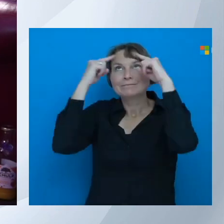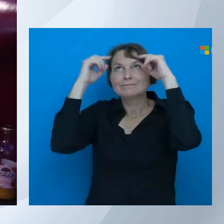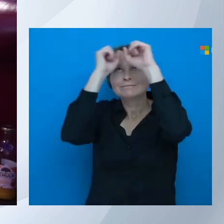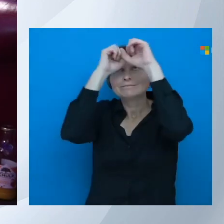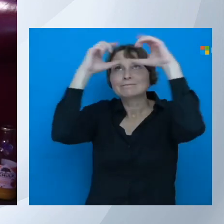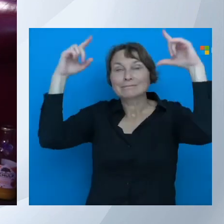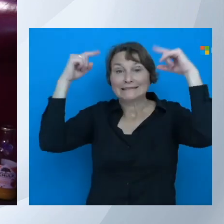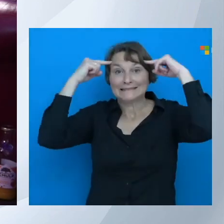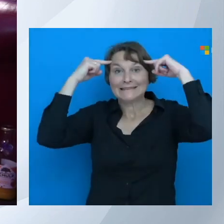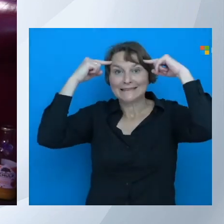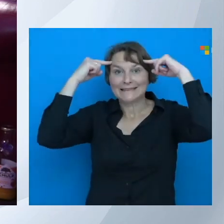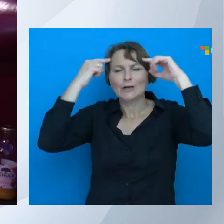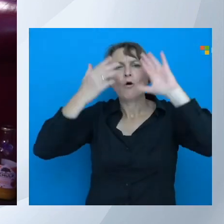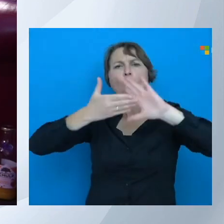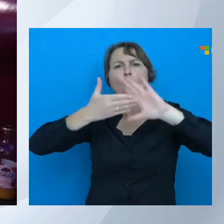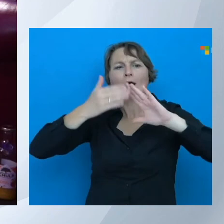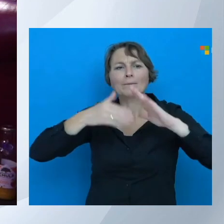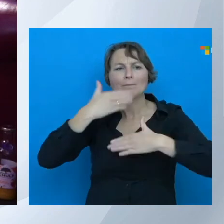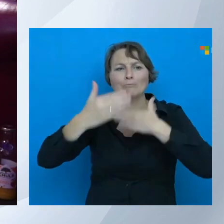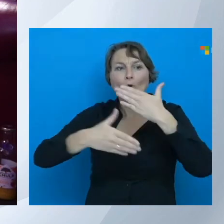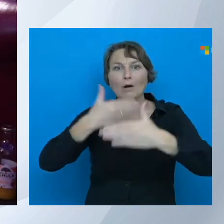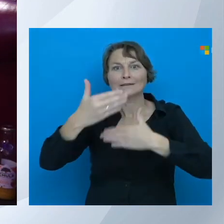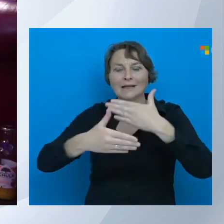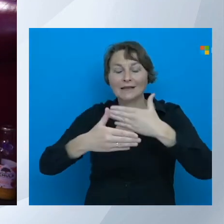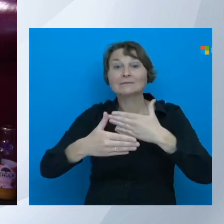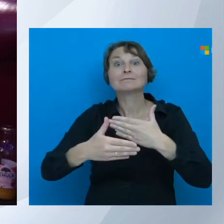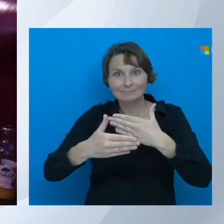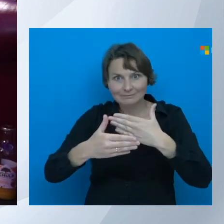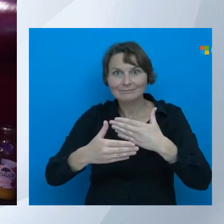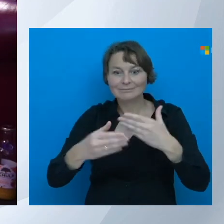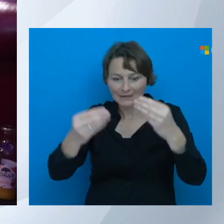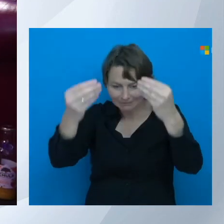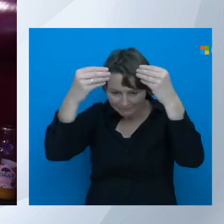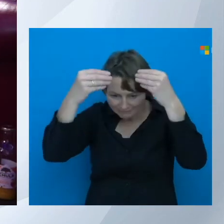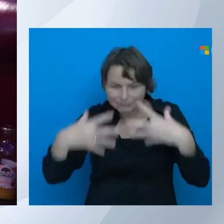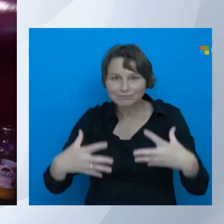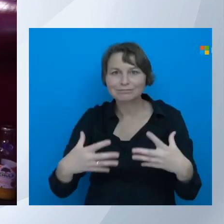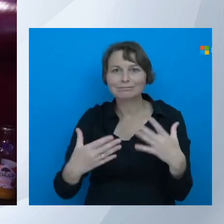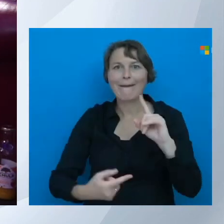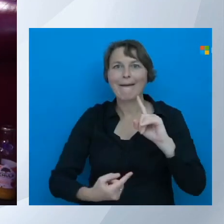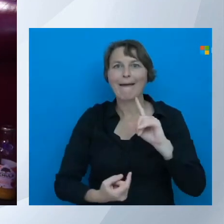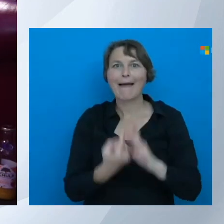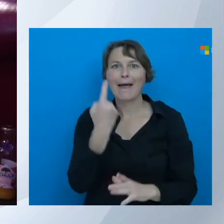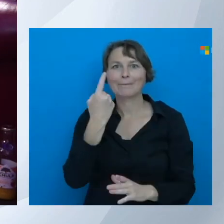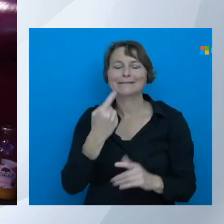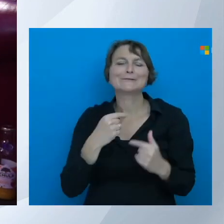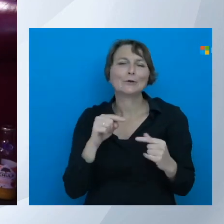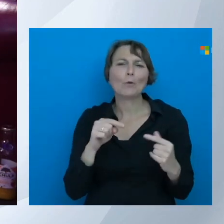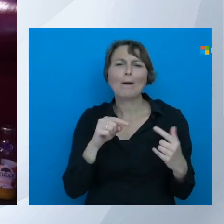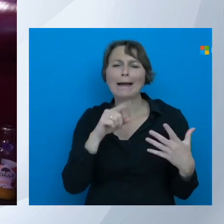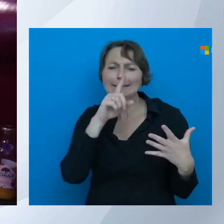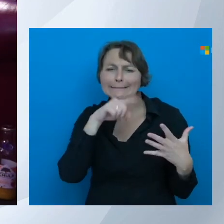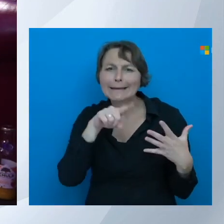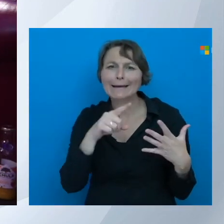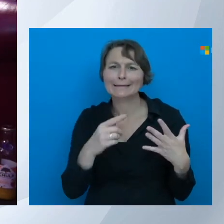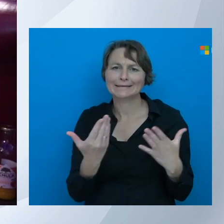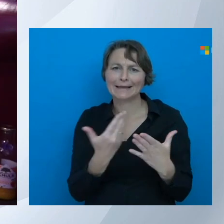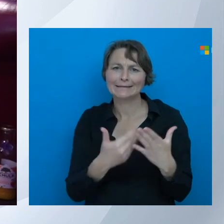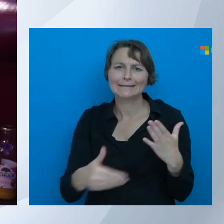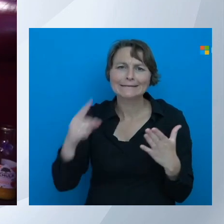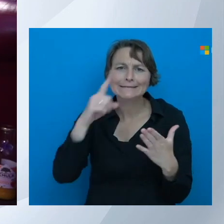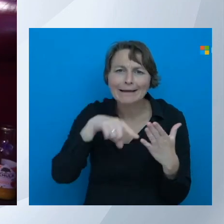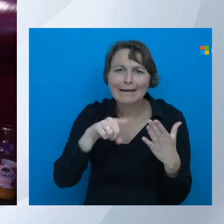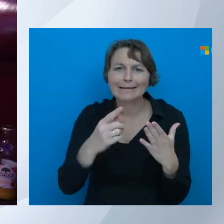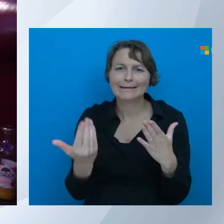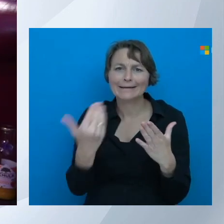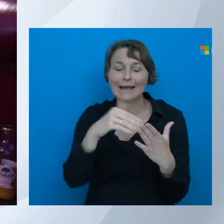automated process actually happens. And I guess that's one of the reasons why I keep checking and double checking if it's actually doing the